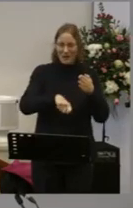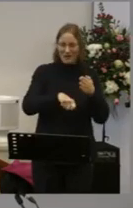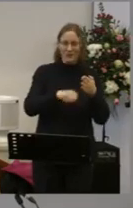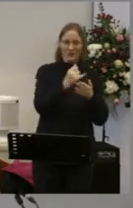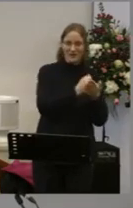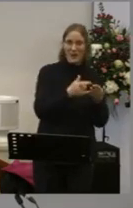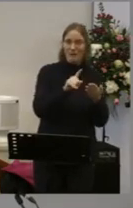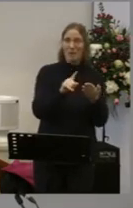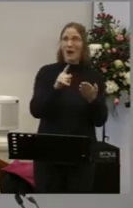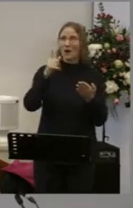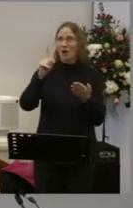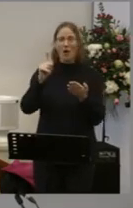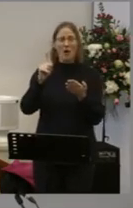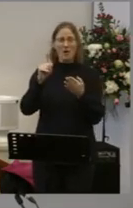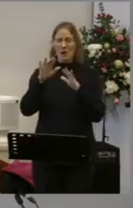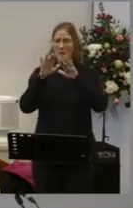I knew you would agree with me at least